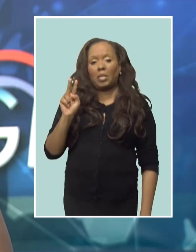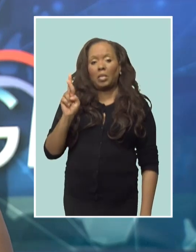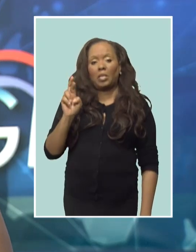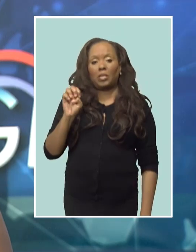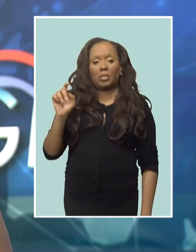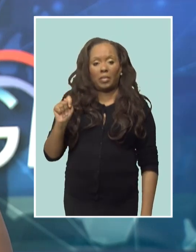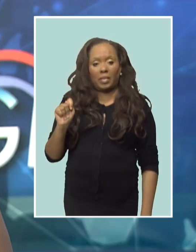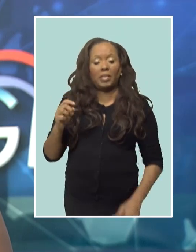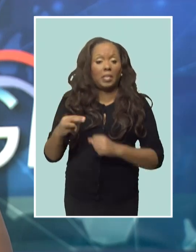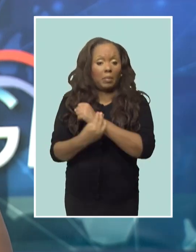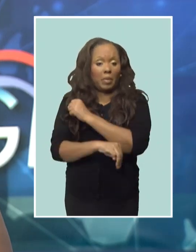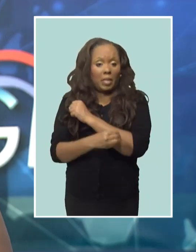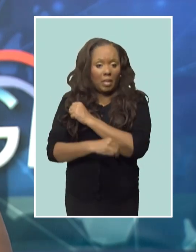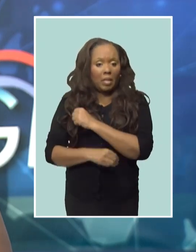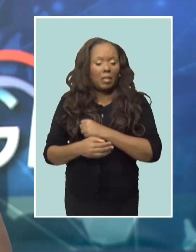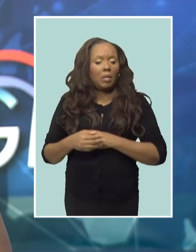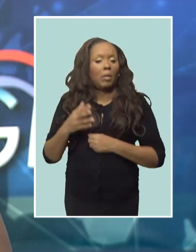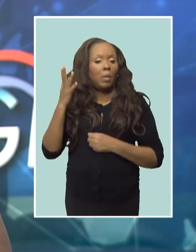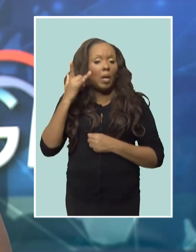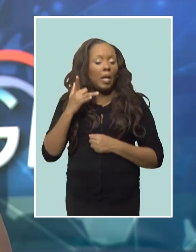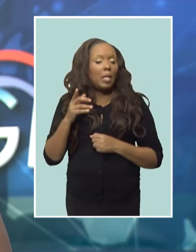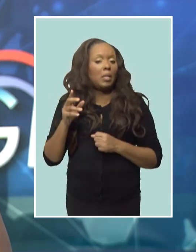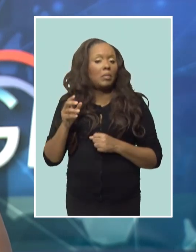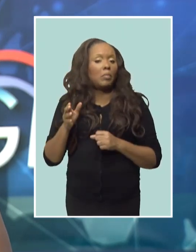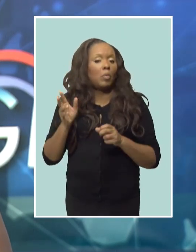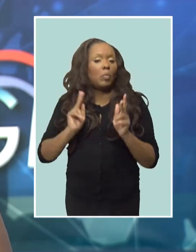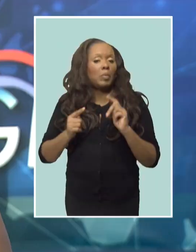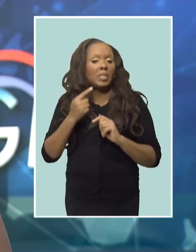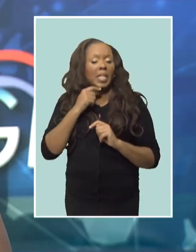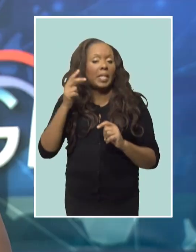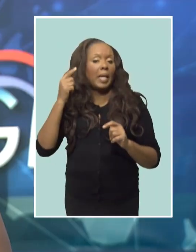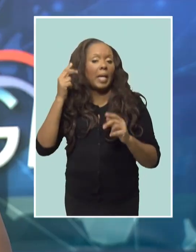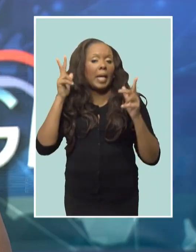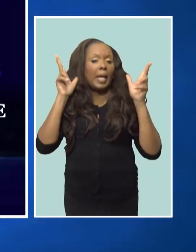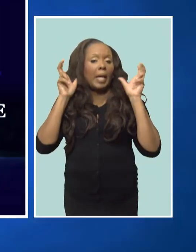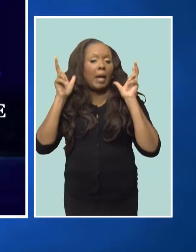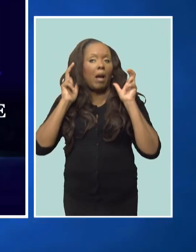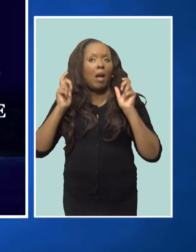Michael, after receiving a report of gunshots being fired yesterday.